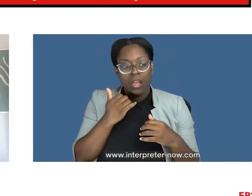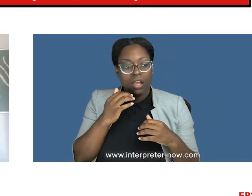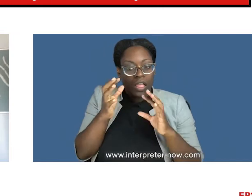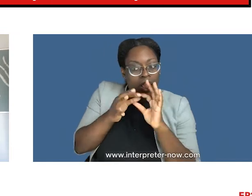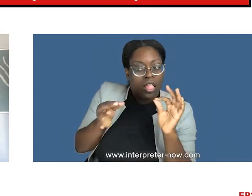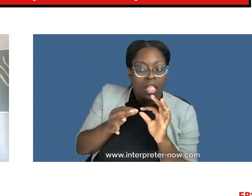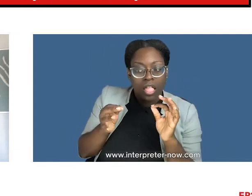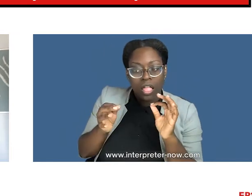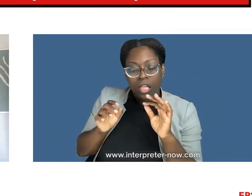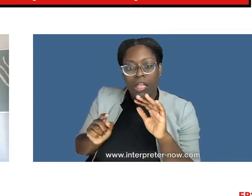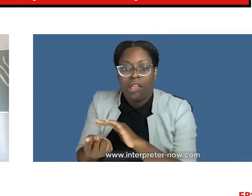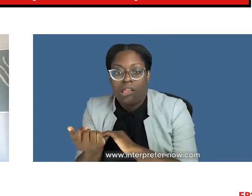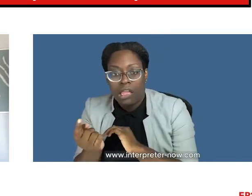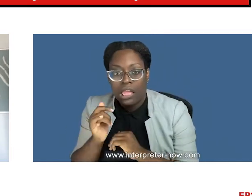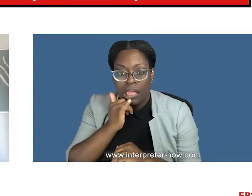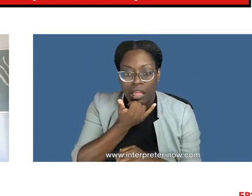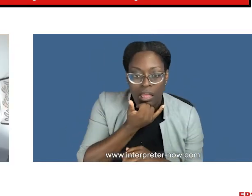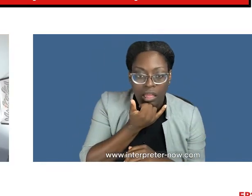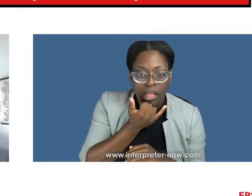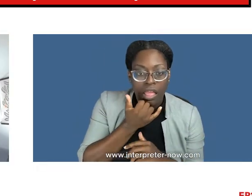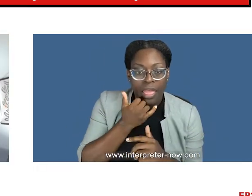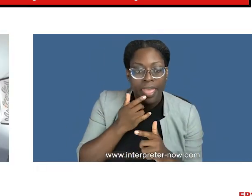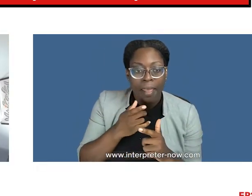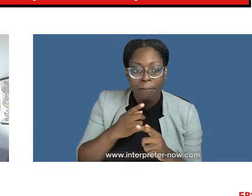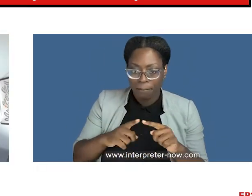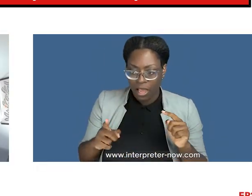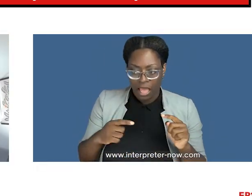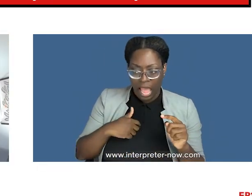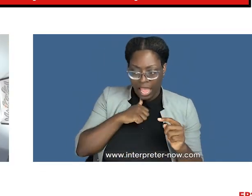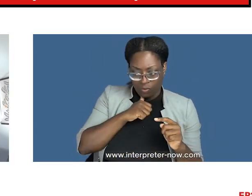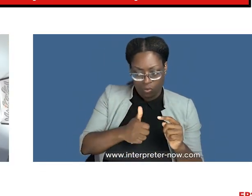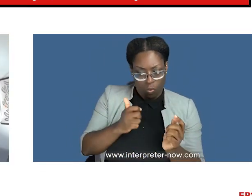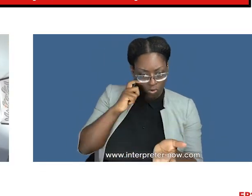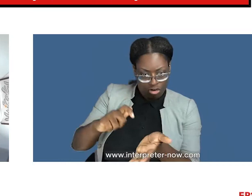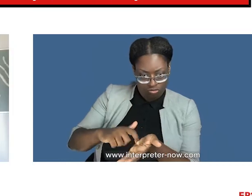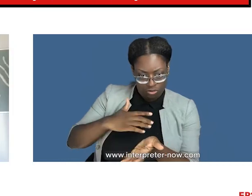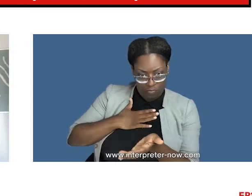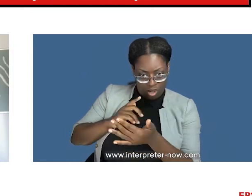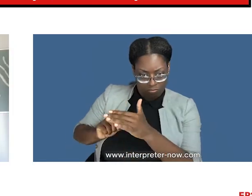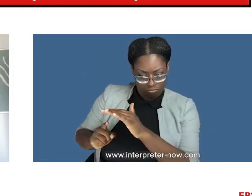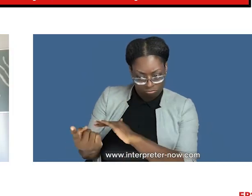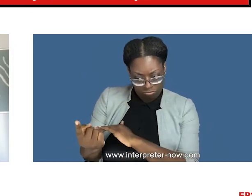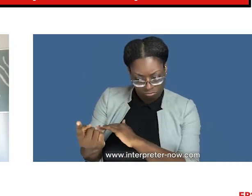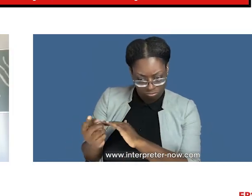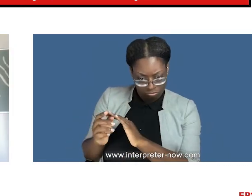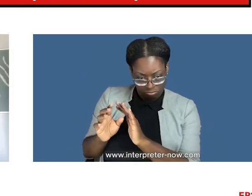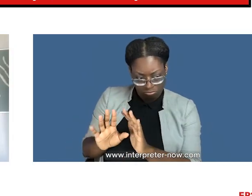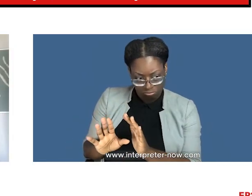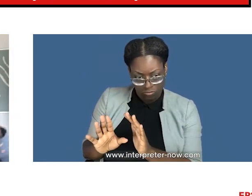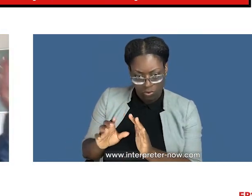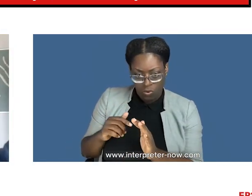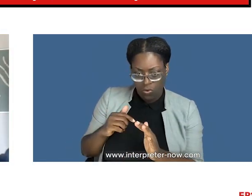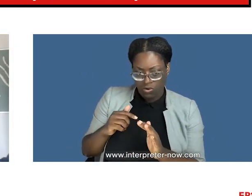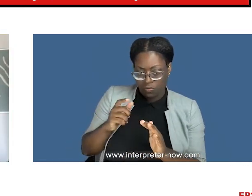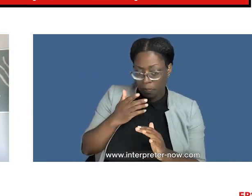It's a microaggression. It's a big group. And perhaps I didn't say anything then. So I'm going to